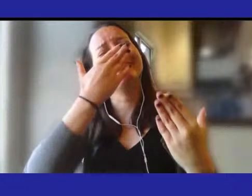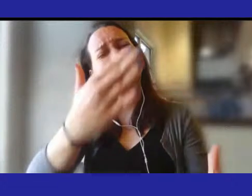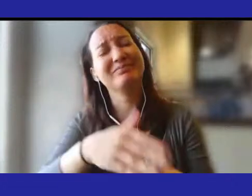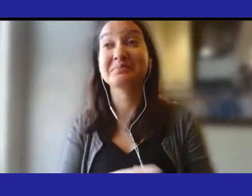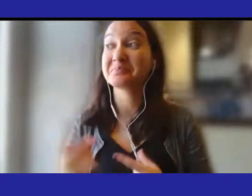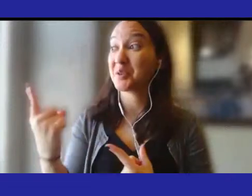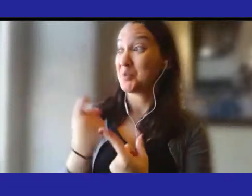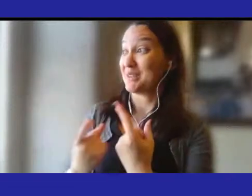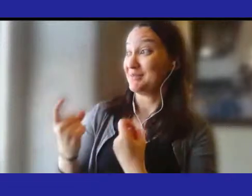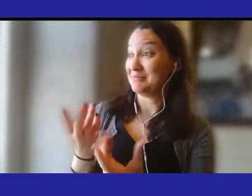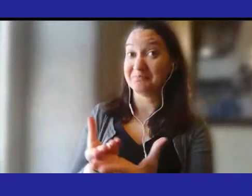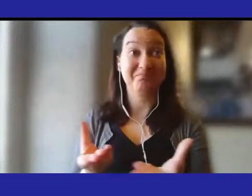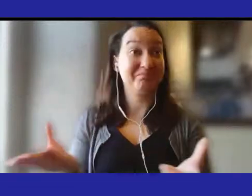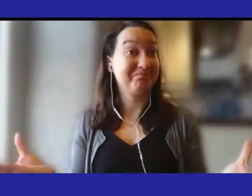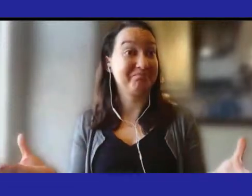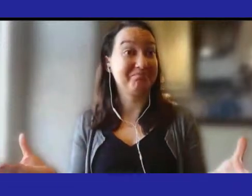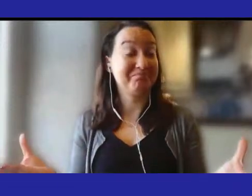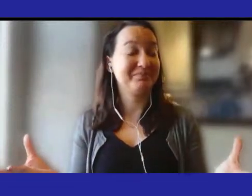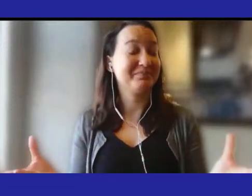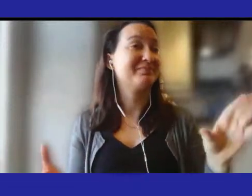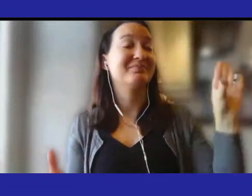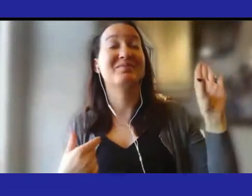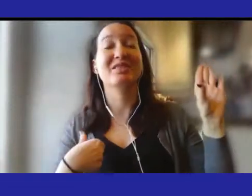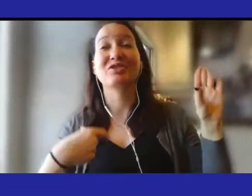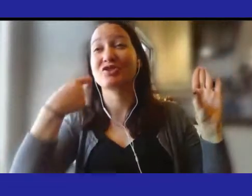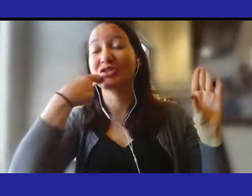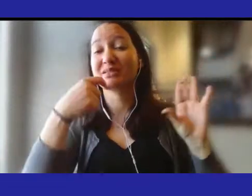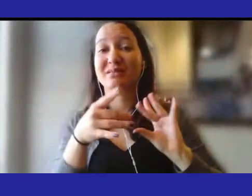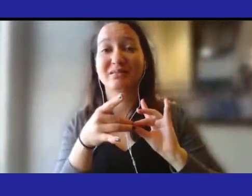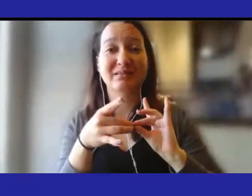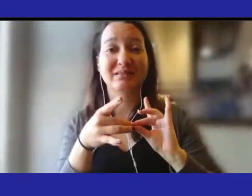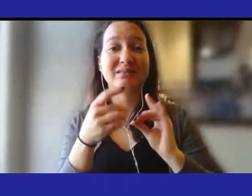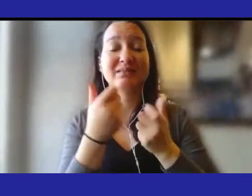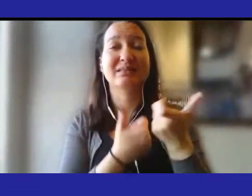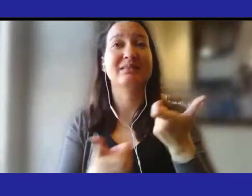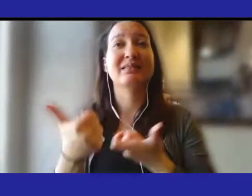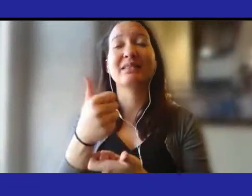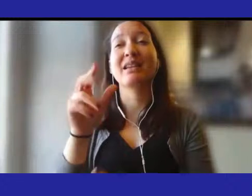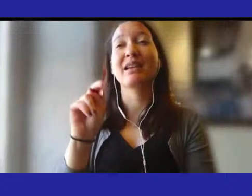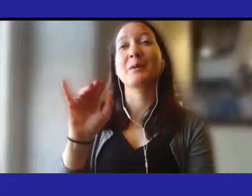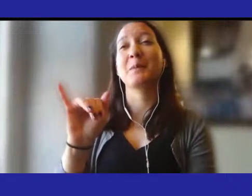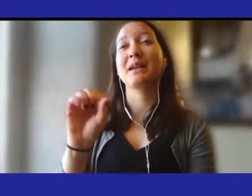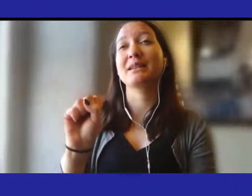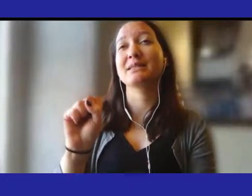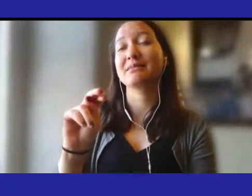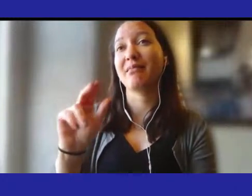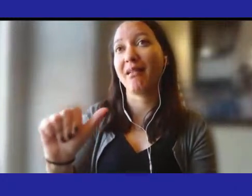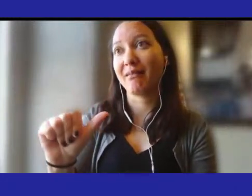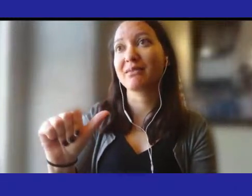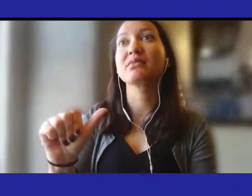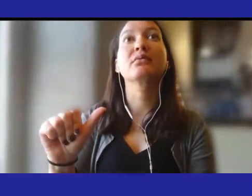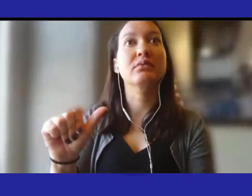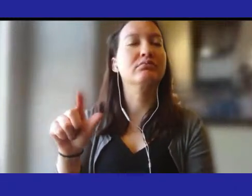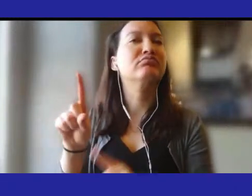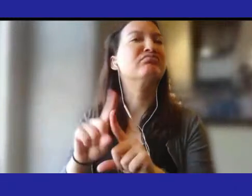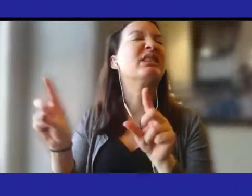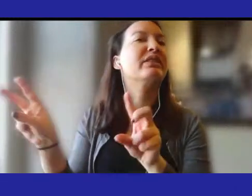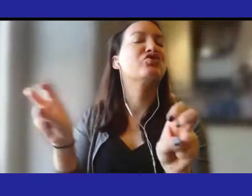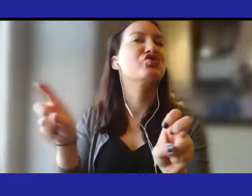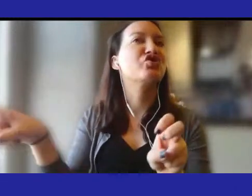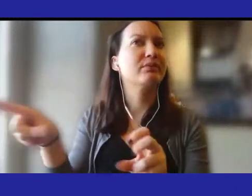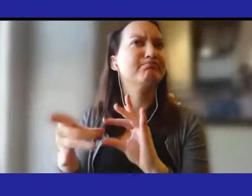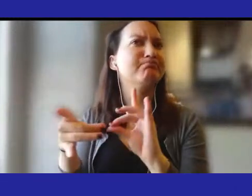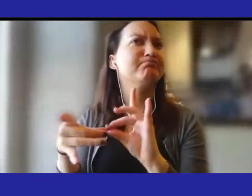at all? I just talked to the head of NISNA about a different issue, and she wanted to